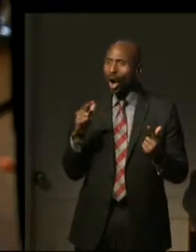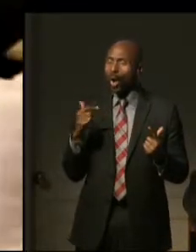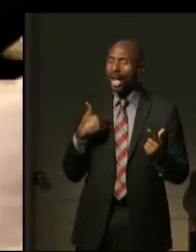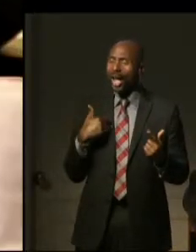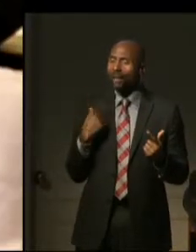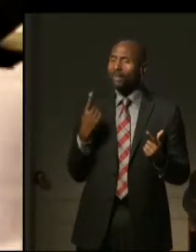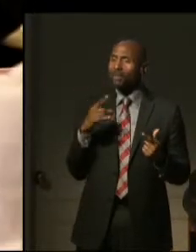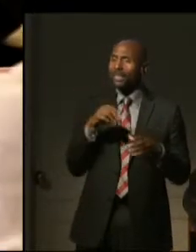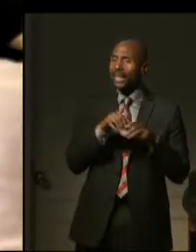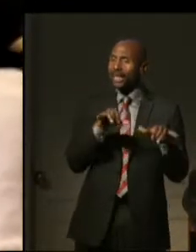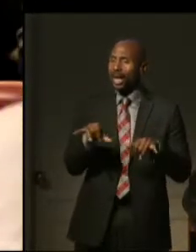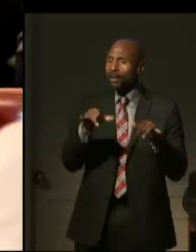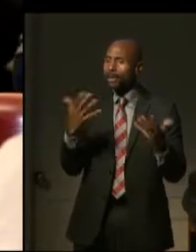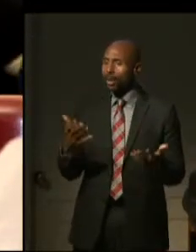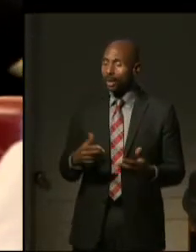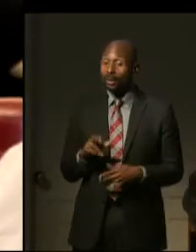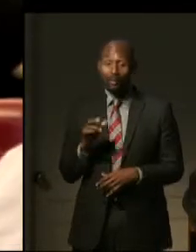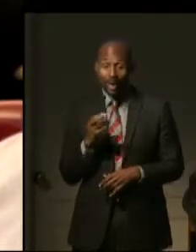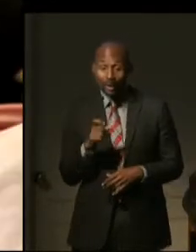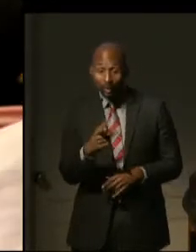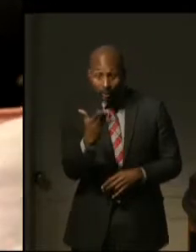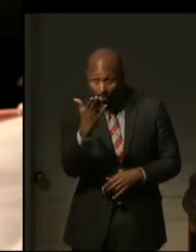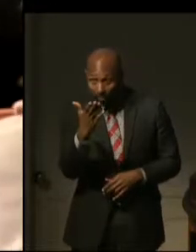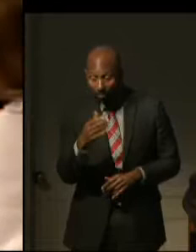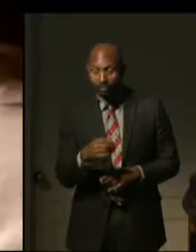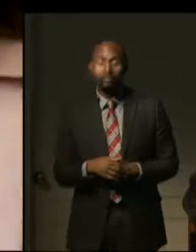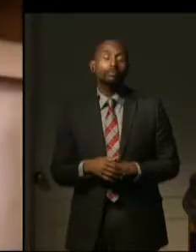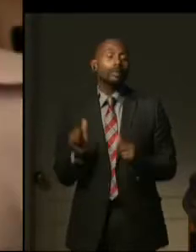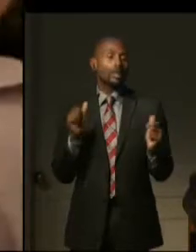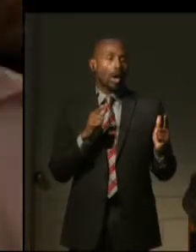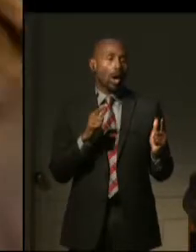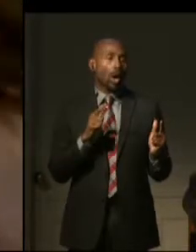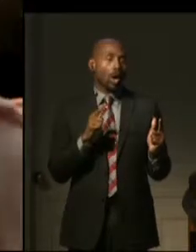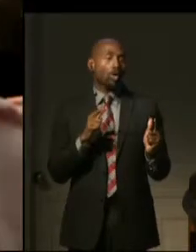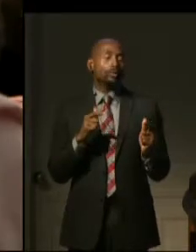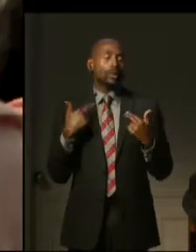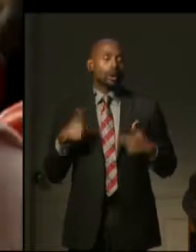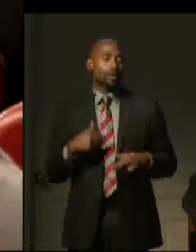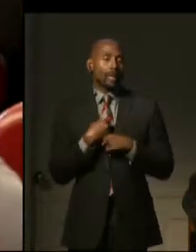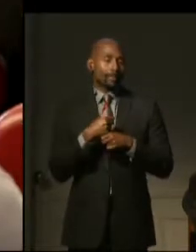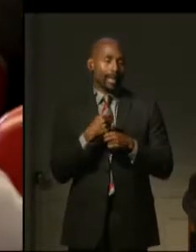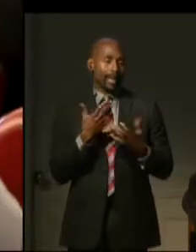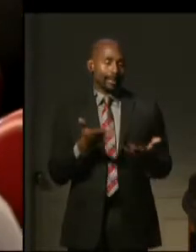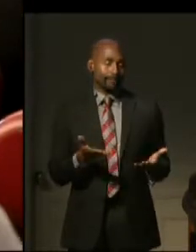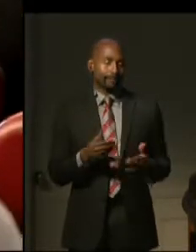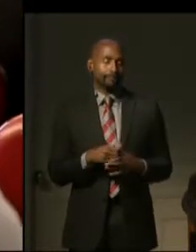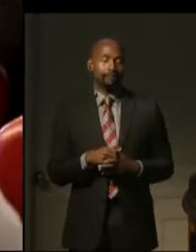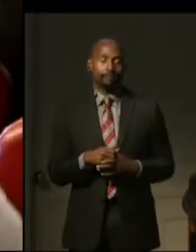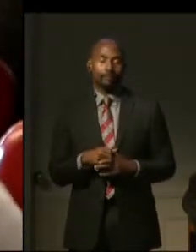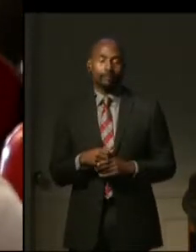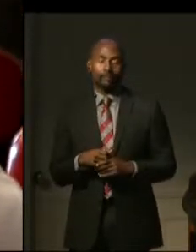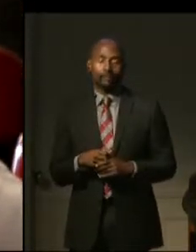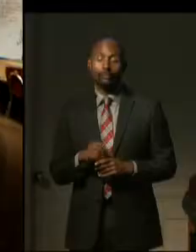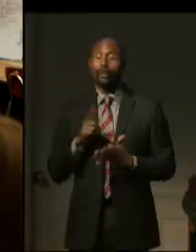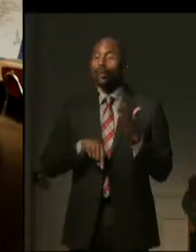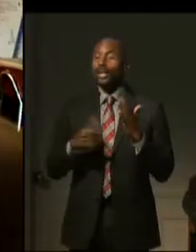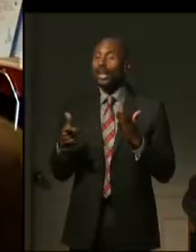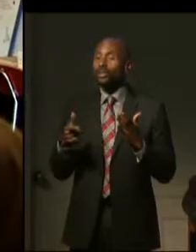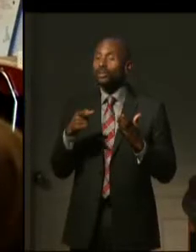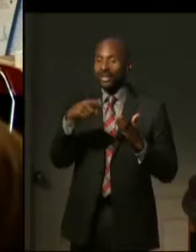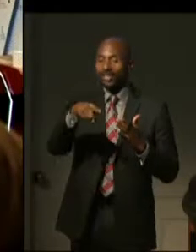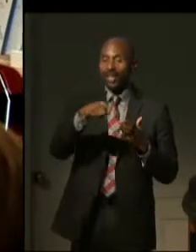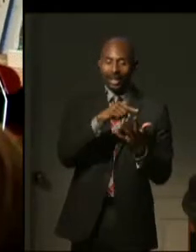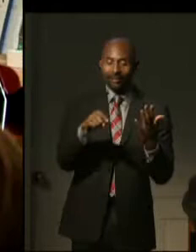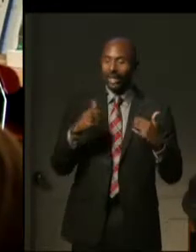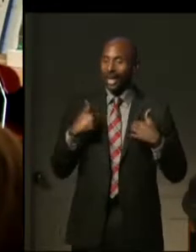They're all. Rachel? So they're all made by humans, and what else? Let's look at our chart. What else do